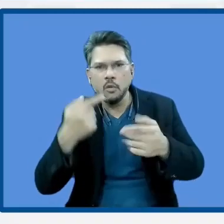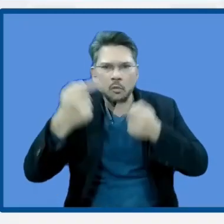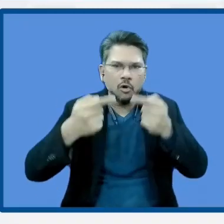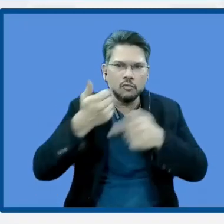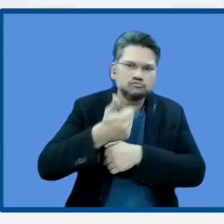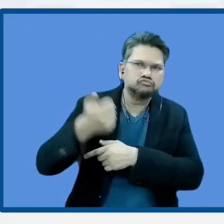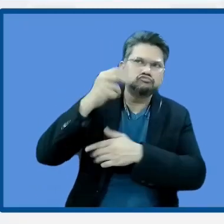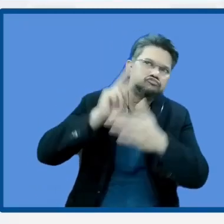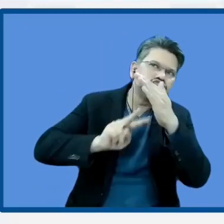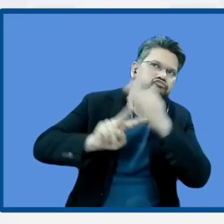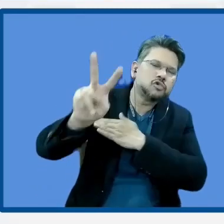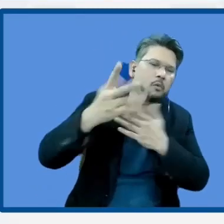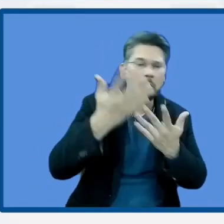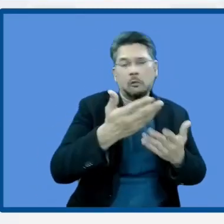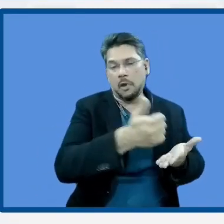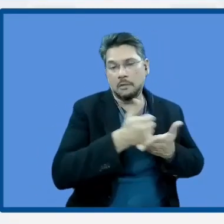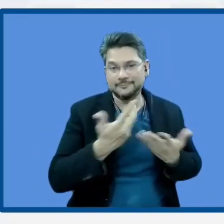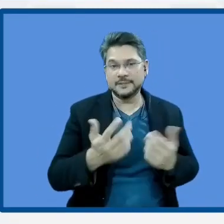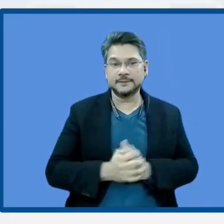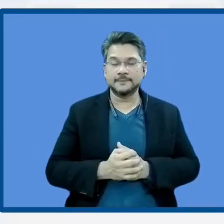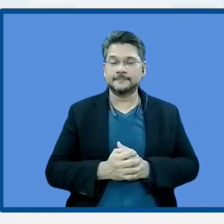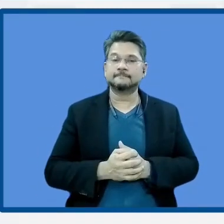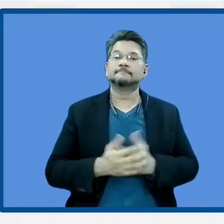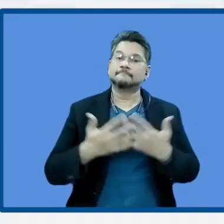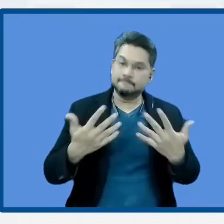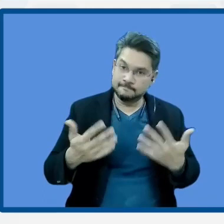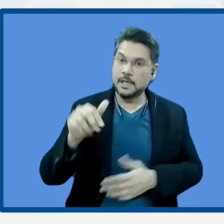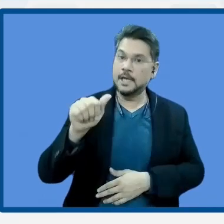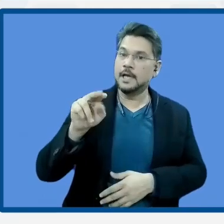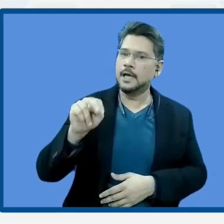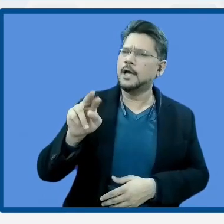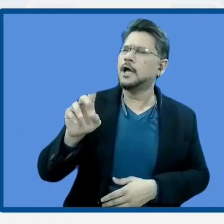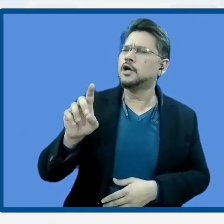Patricia. Andrew, would you like to add something to this